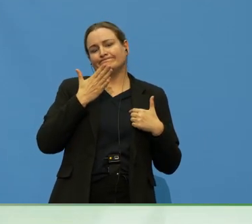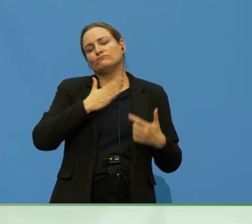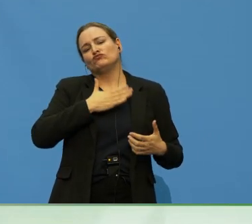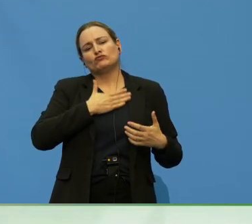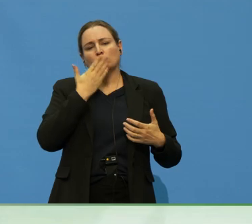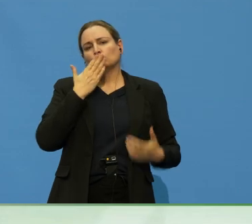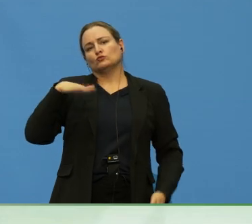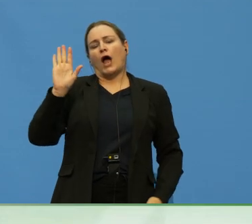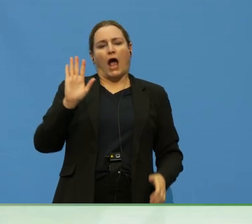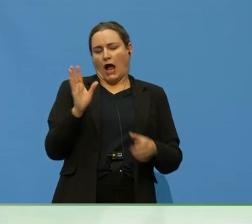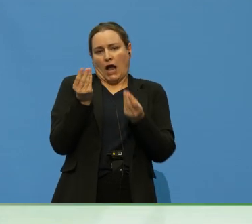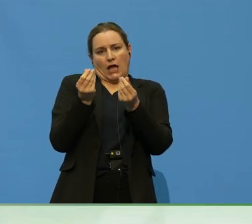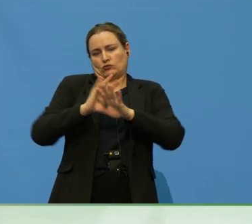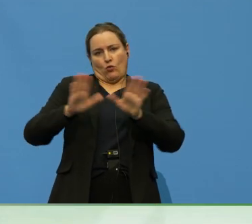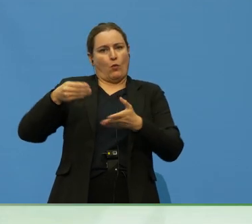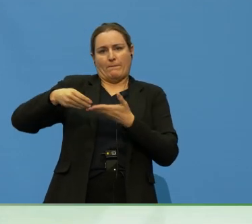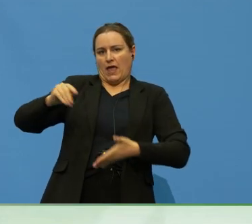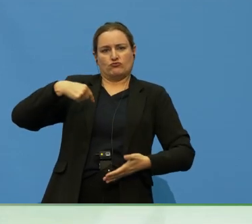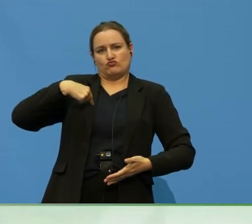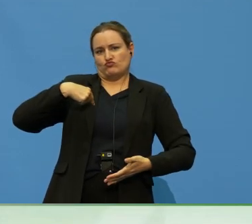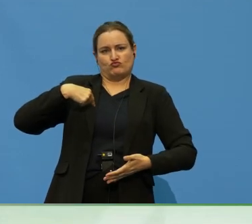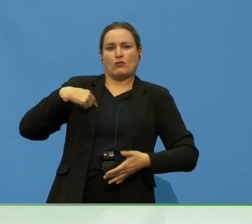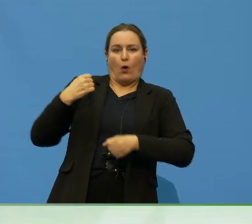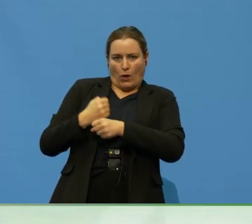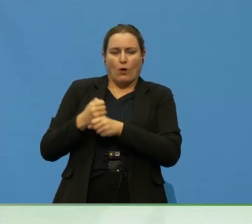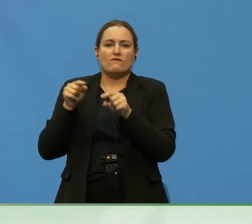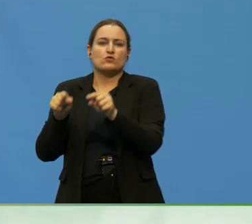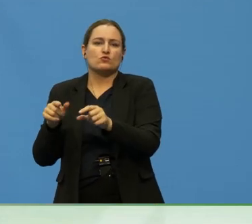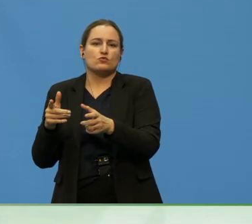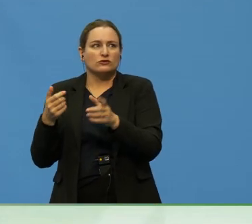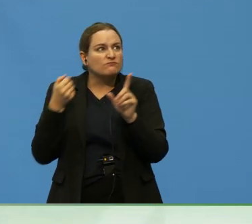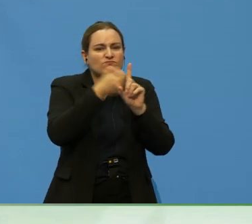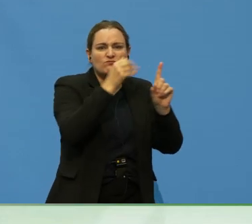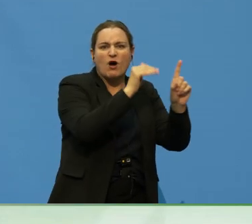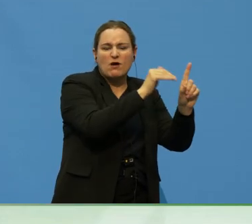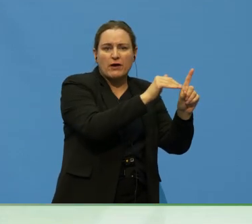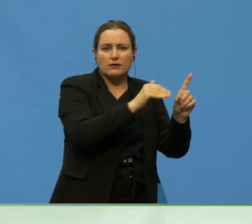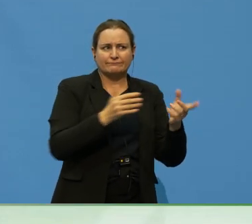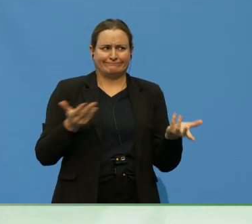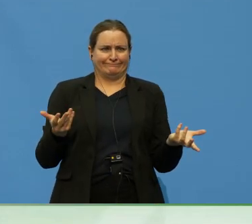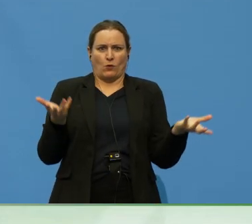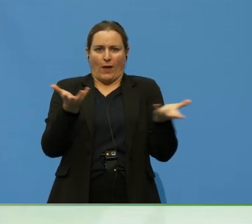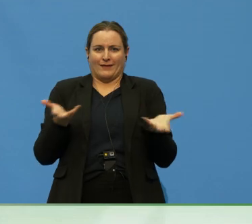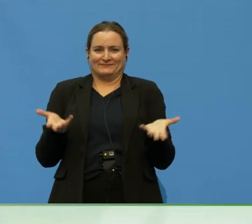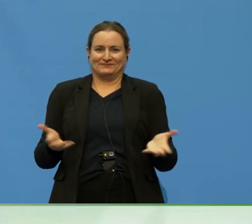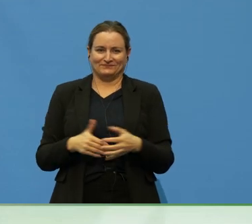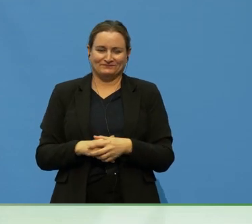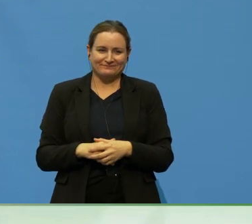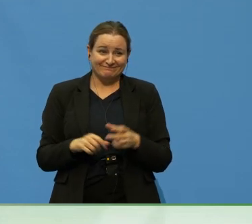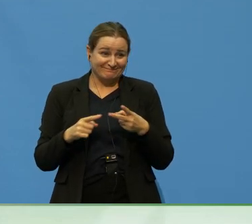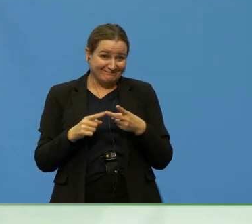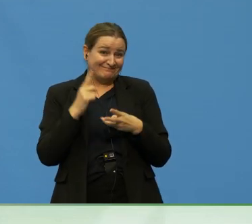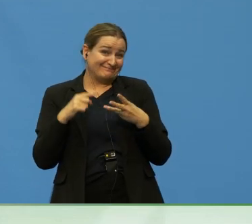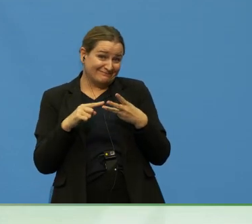to take a proper case, you have to have sufficient resources to immunize